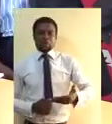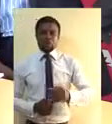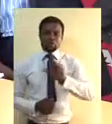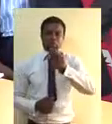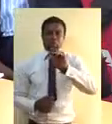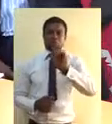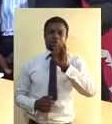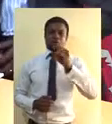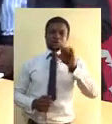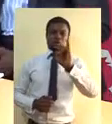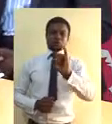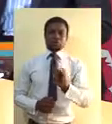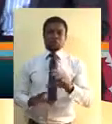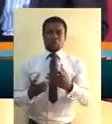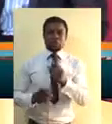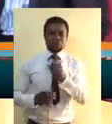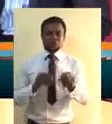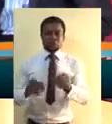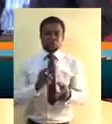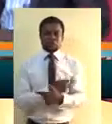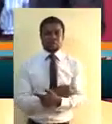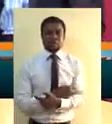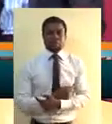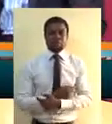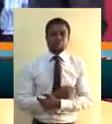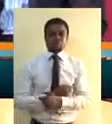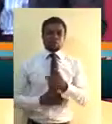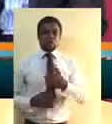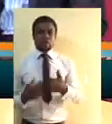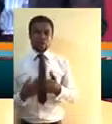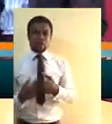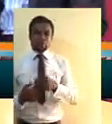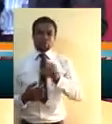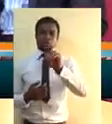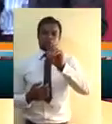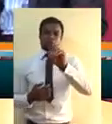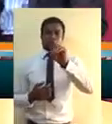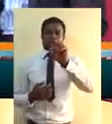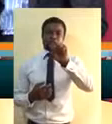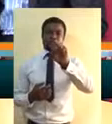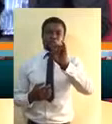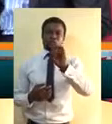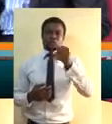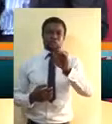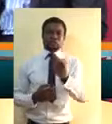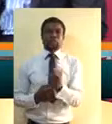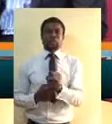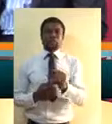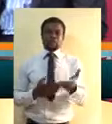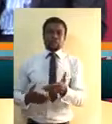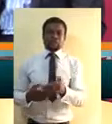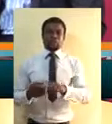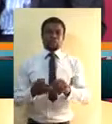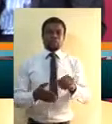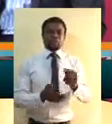Welcome, Soji. Yes. How are you doing today? I'm fine. Yes, so we have Soji Megbonwo here to